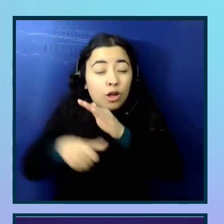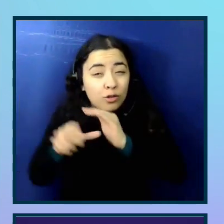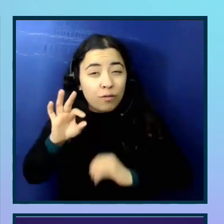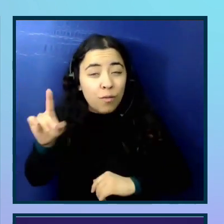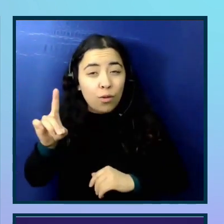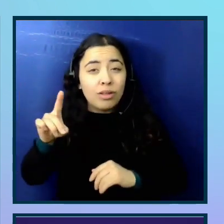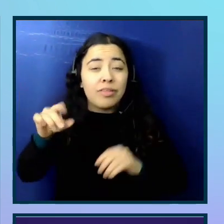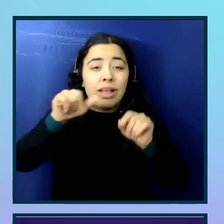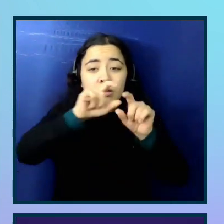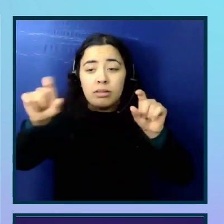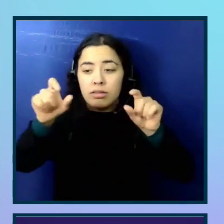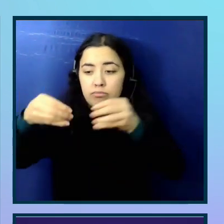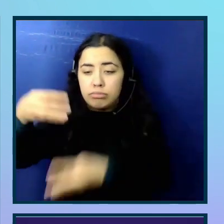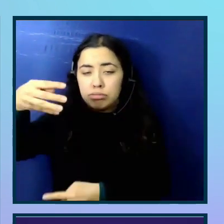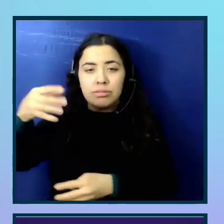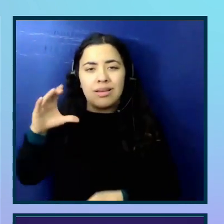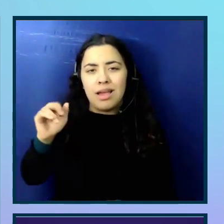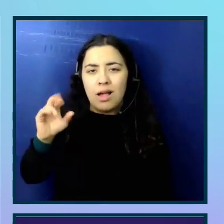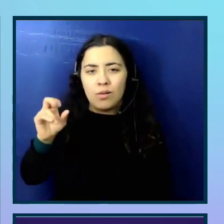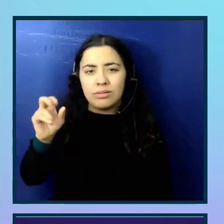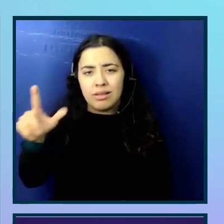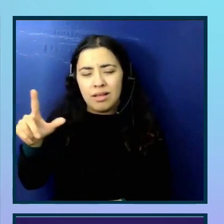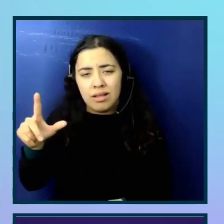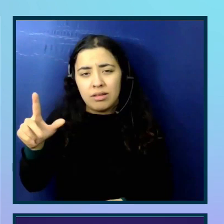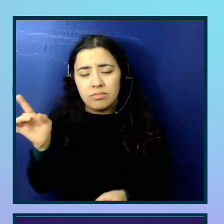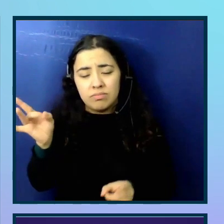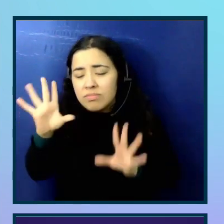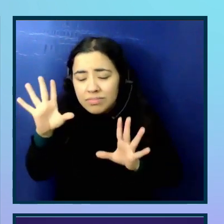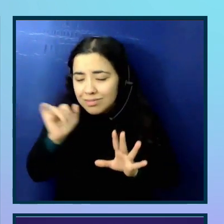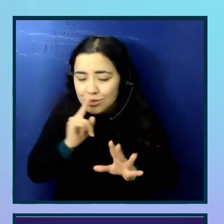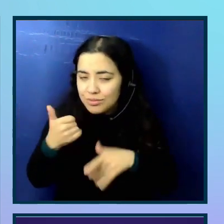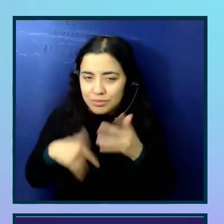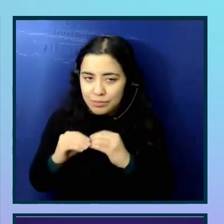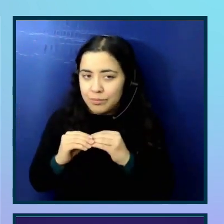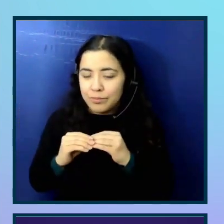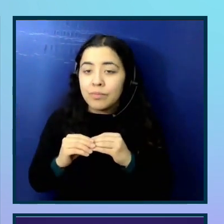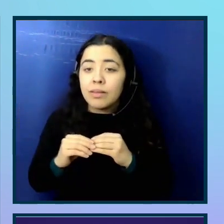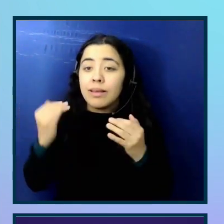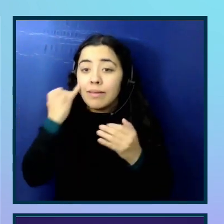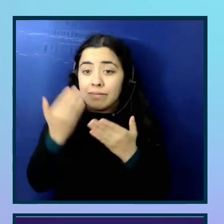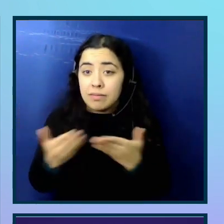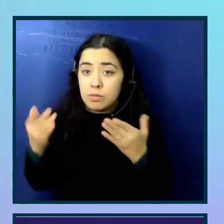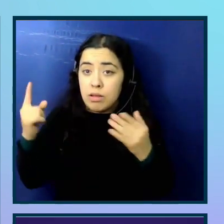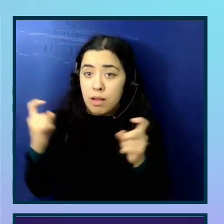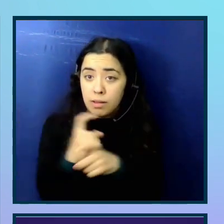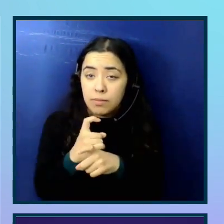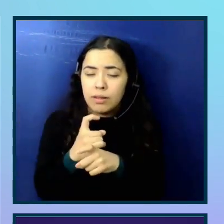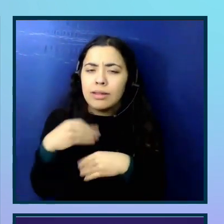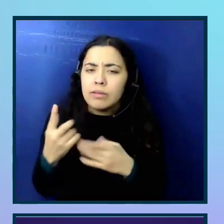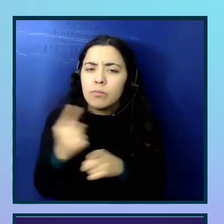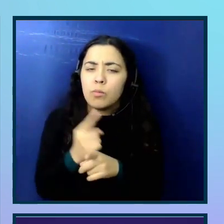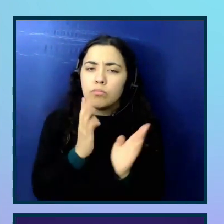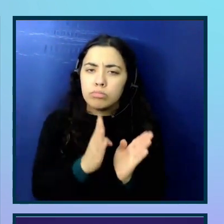worst. So, that's not necessarily true anymore. So if things are complicated, given the steps they deserve, and it's not